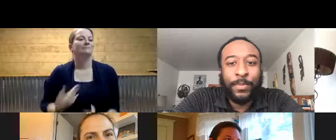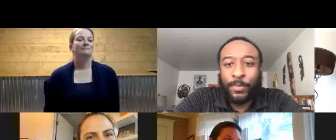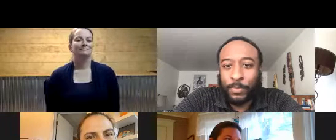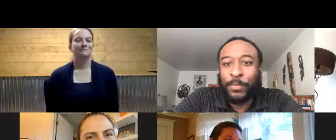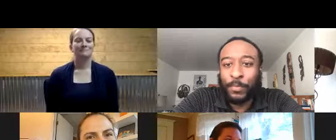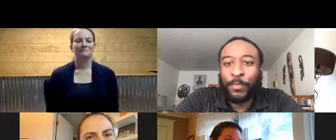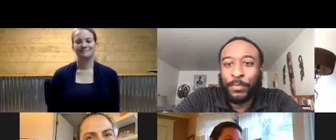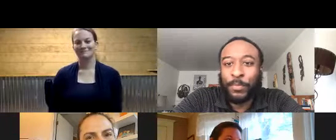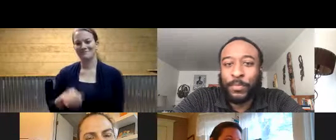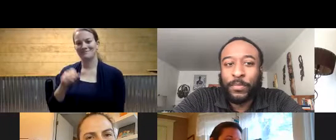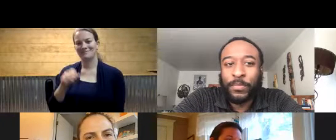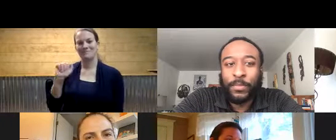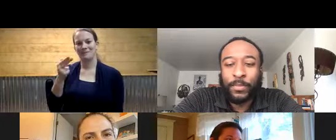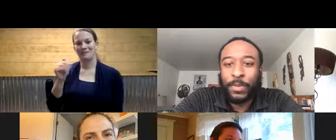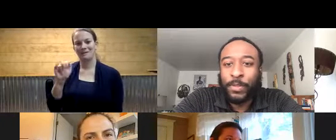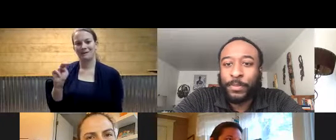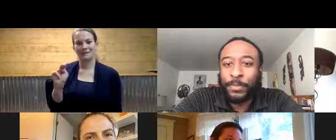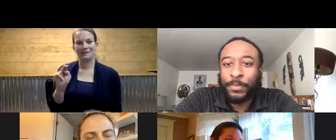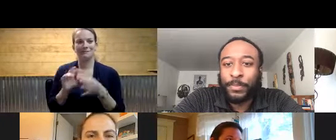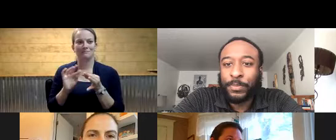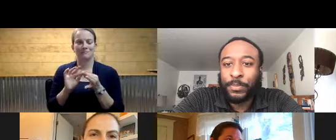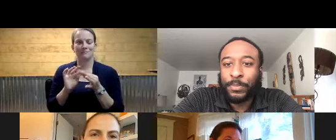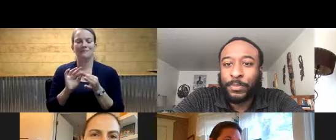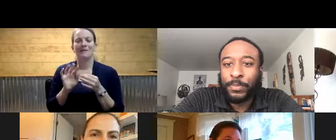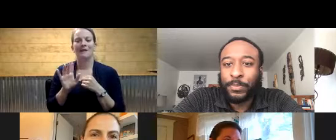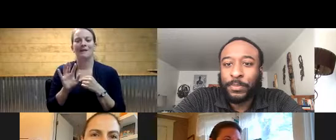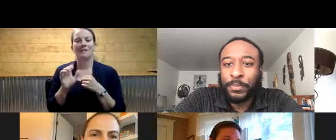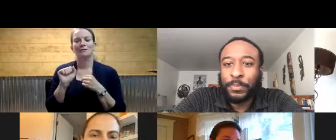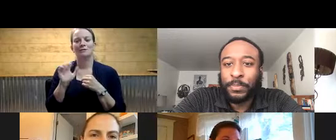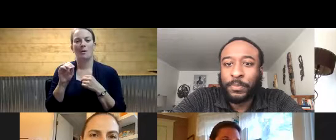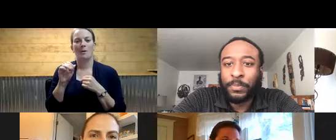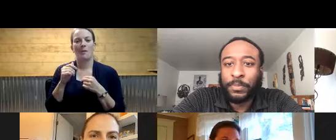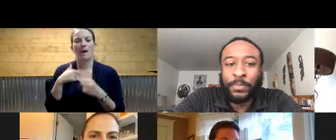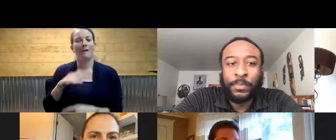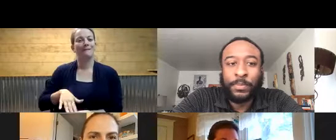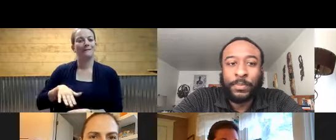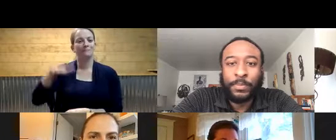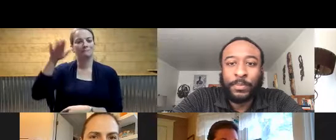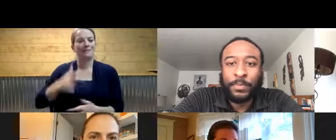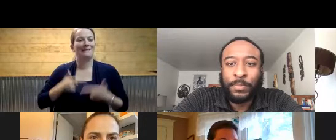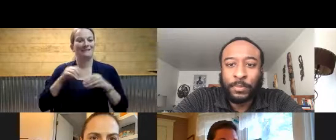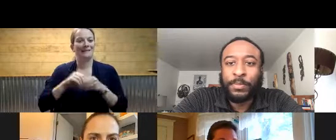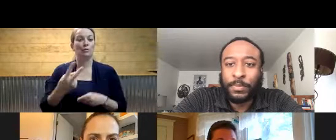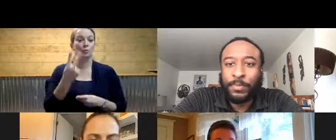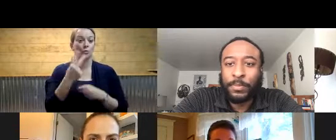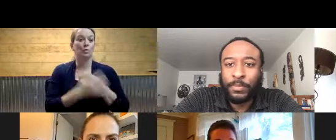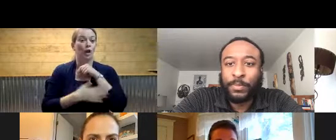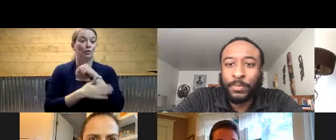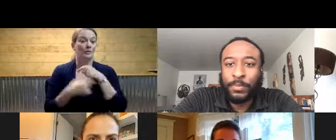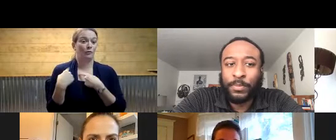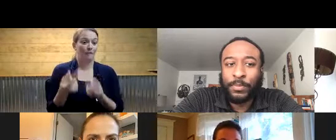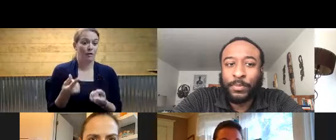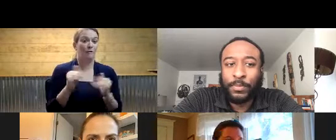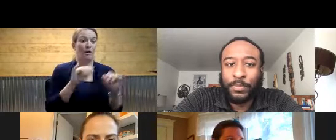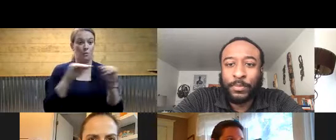I can go. So I've lived in 2 countries so far, and then this is my third one. So